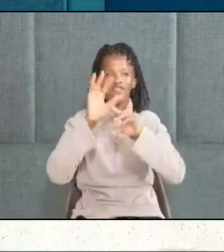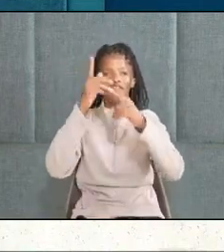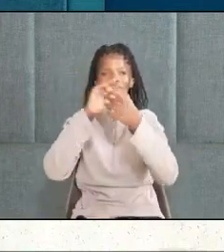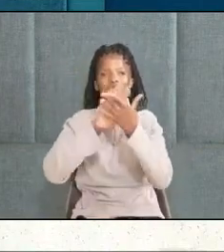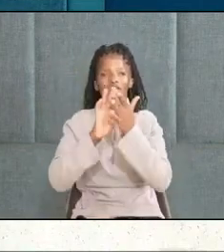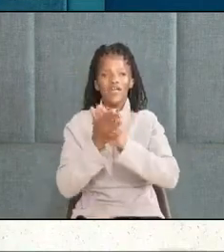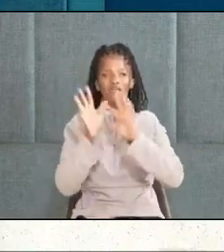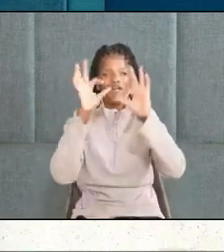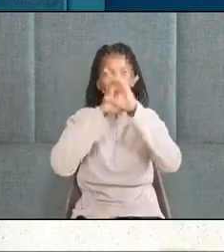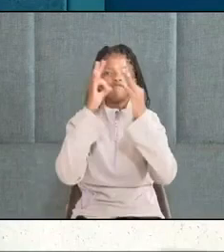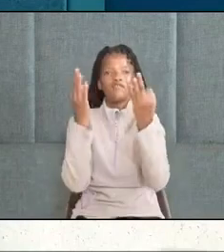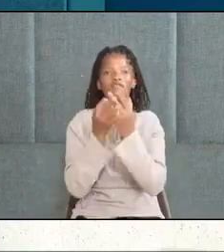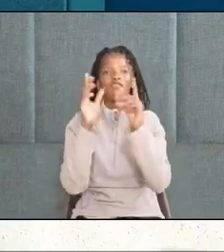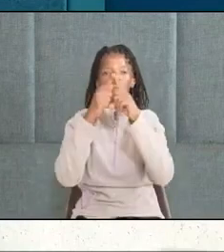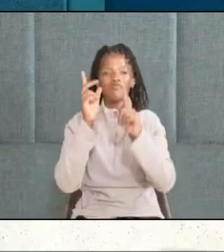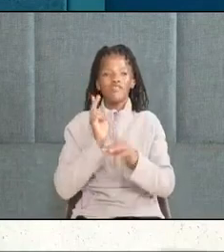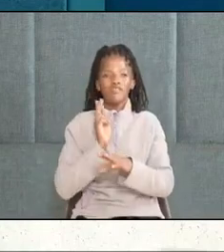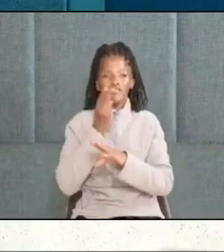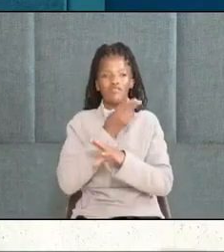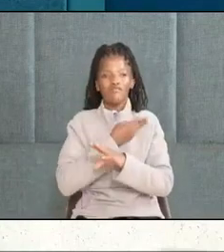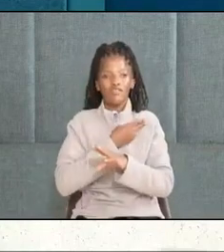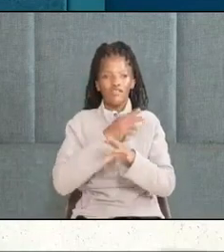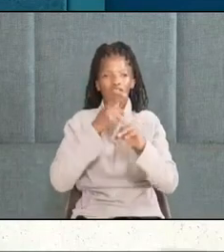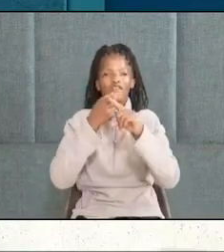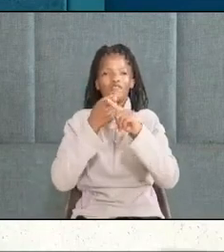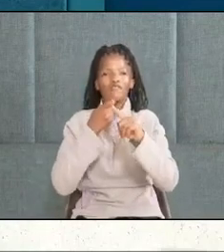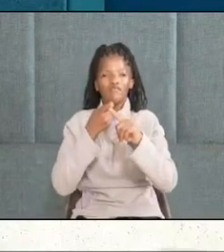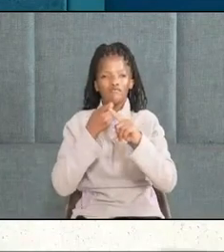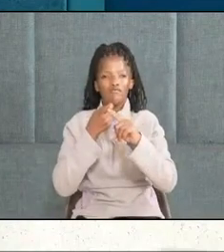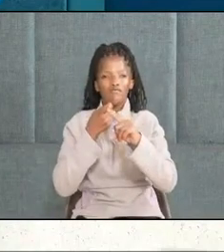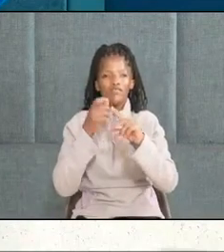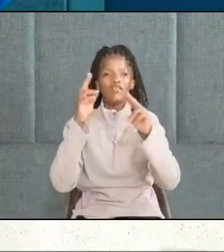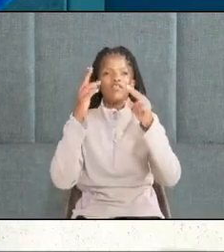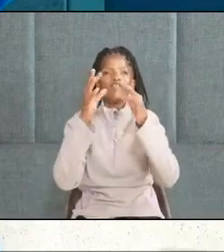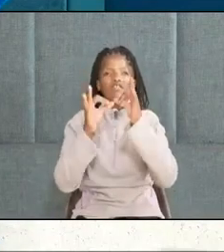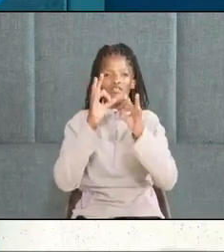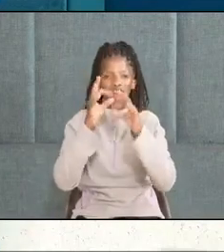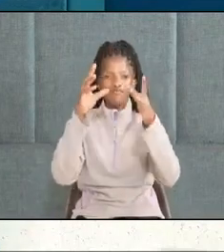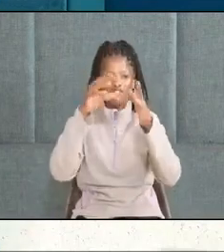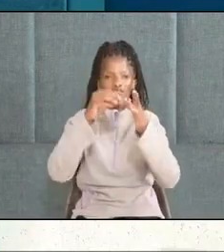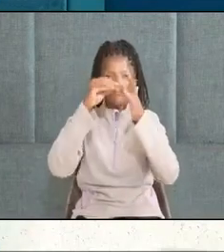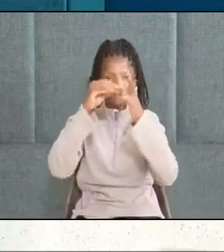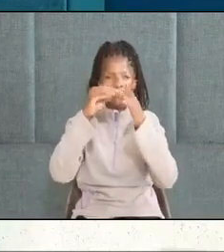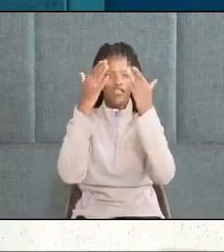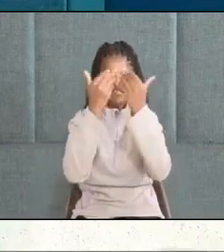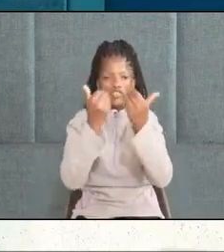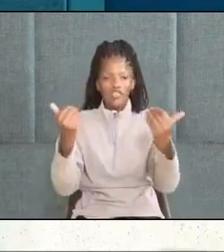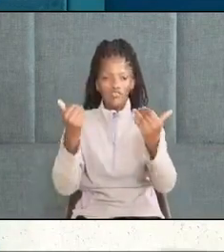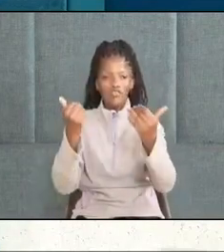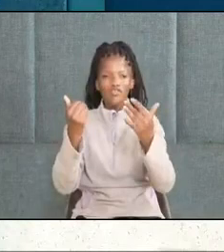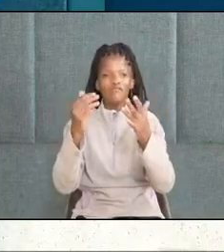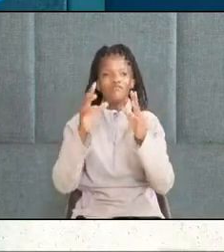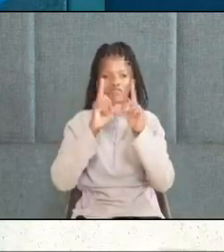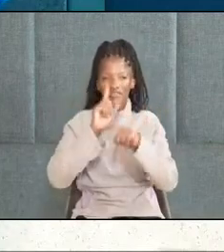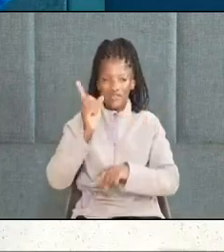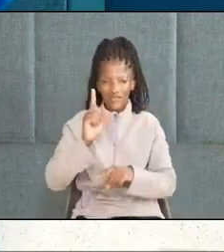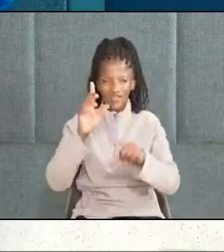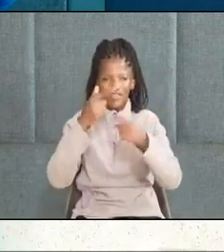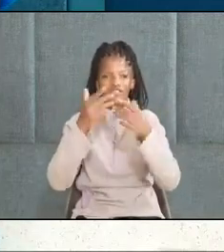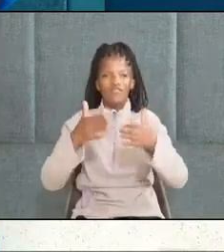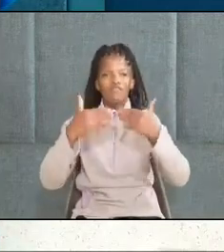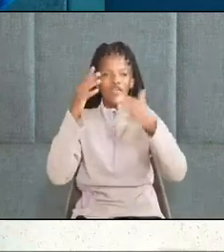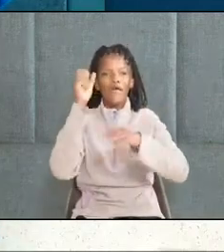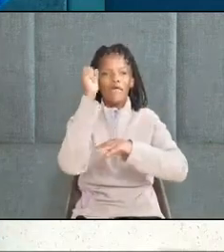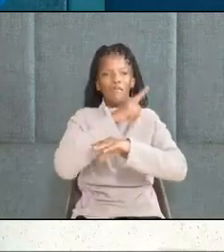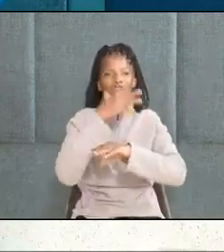a family to us children's garden from Kawangware. And in particular, The Children Ministry has dedicated this